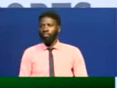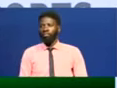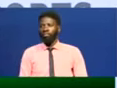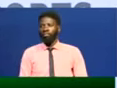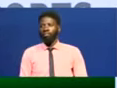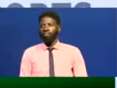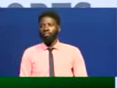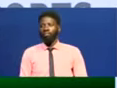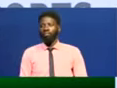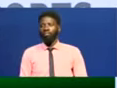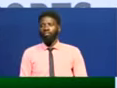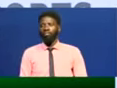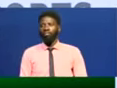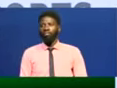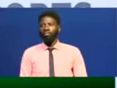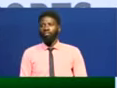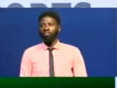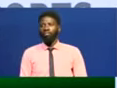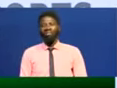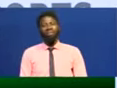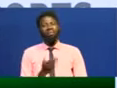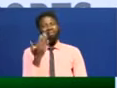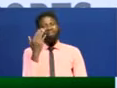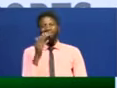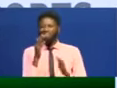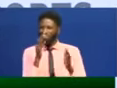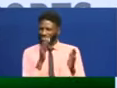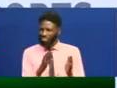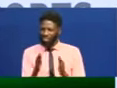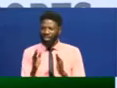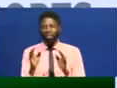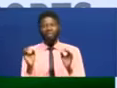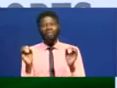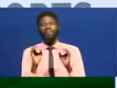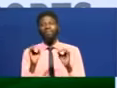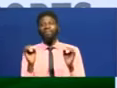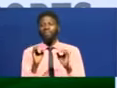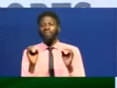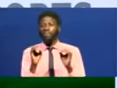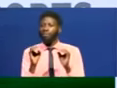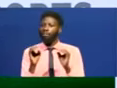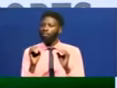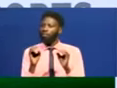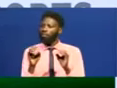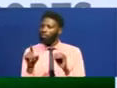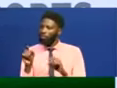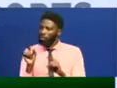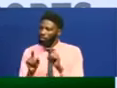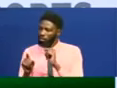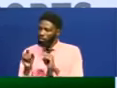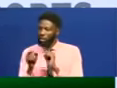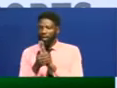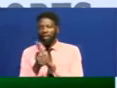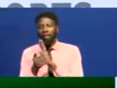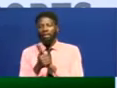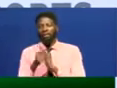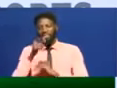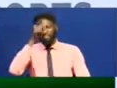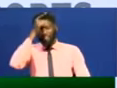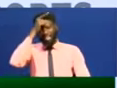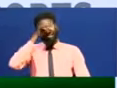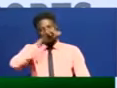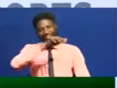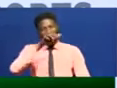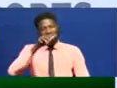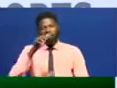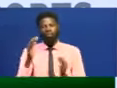There was not the slightest plan or effort to identify, harness and develop talent from the grassroots. No one